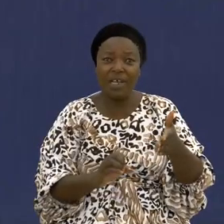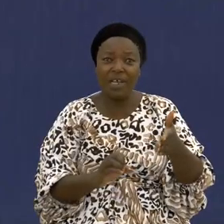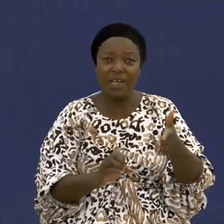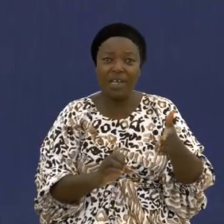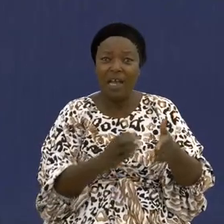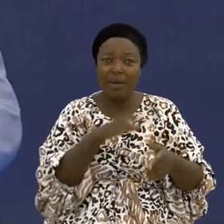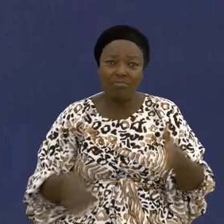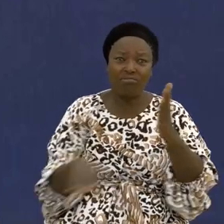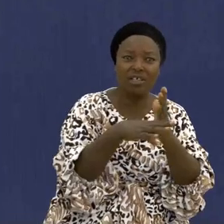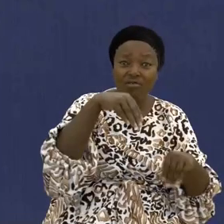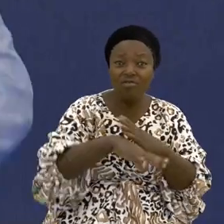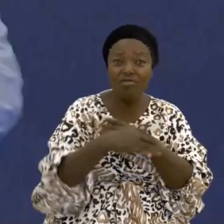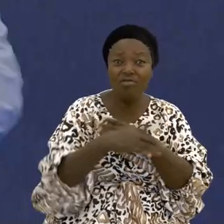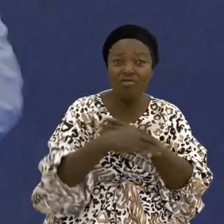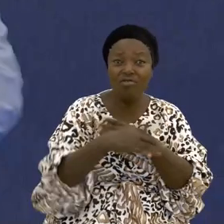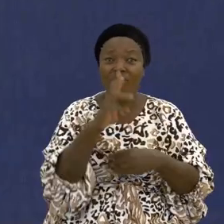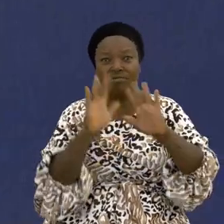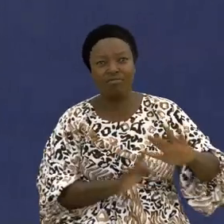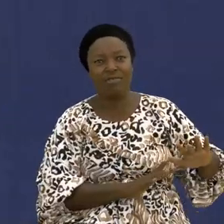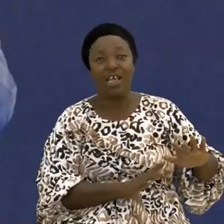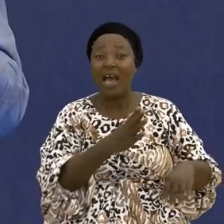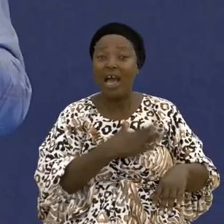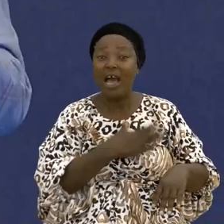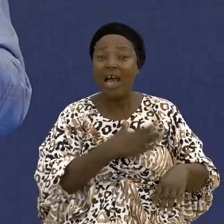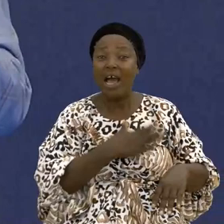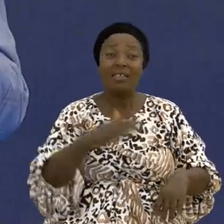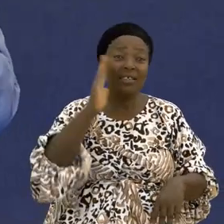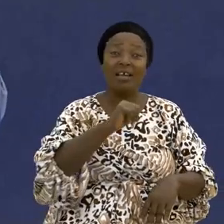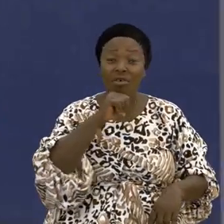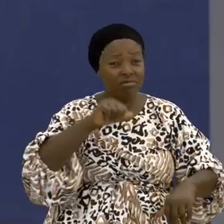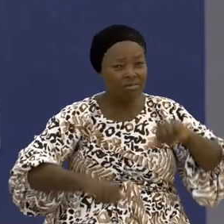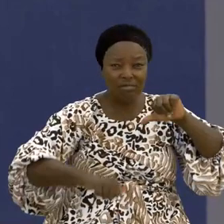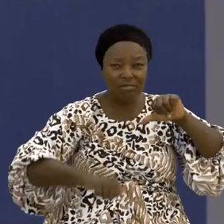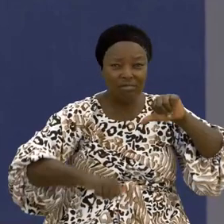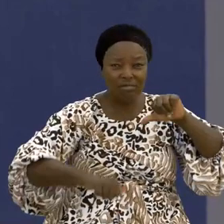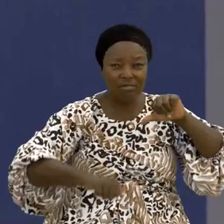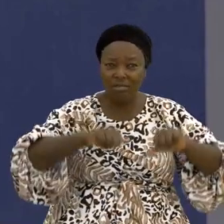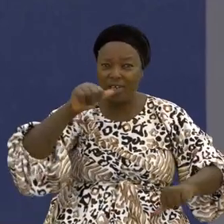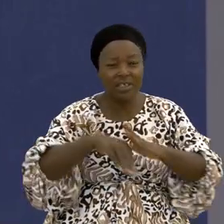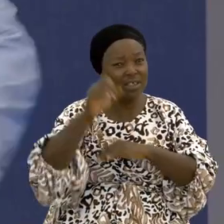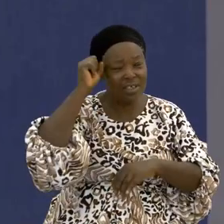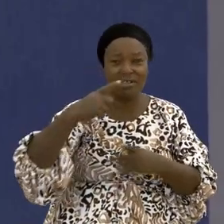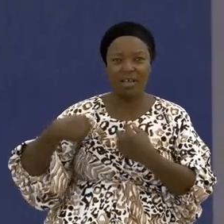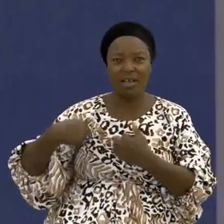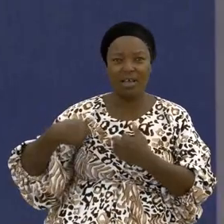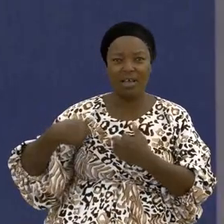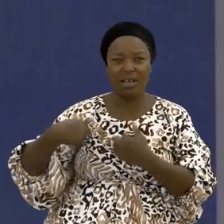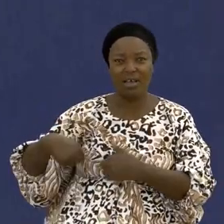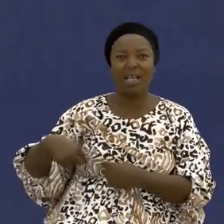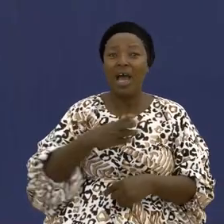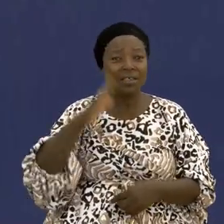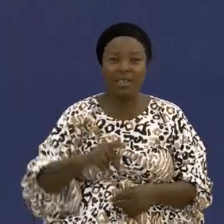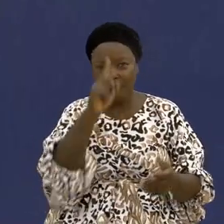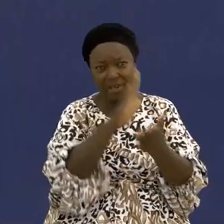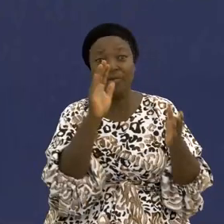be thou cast into the sea, and shall not doubt in his heart, but shall